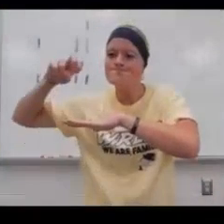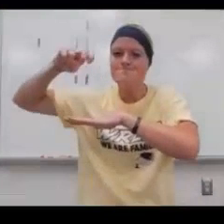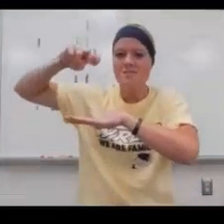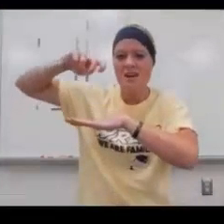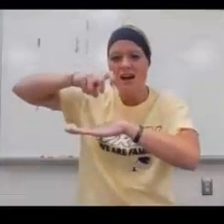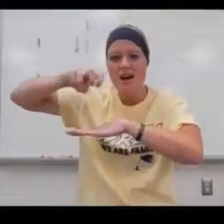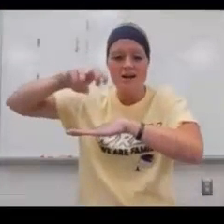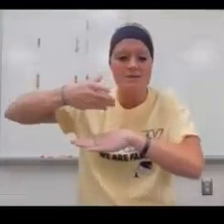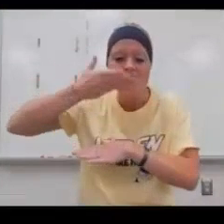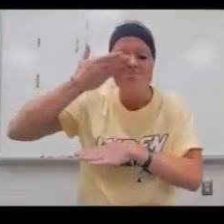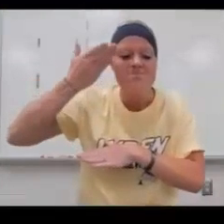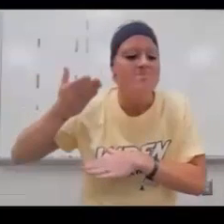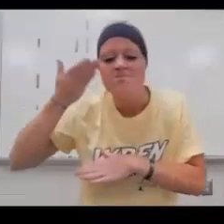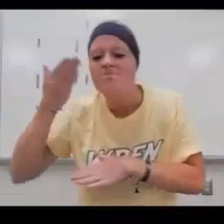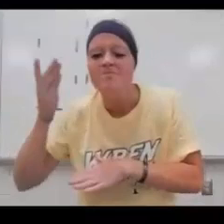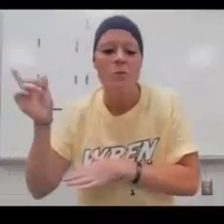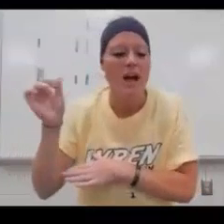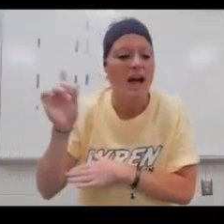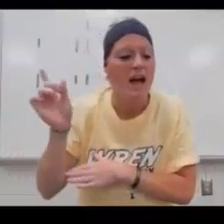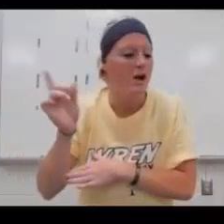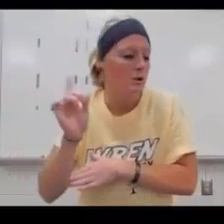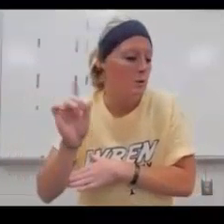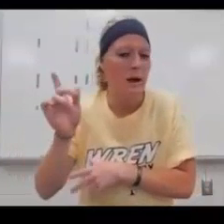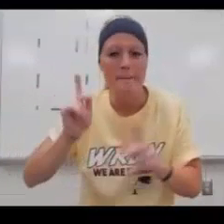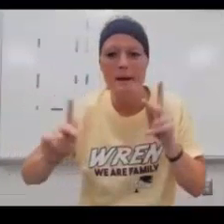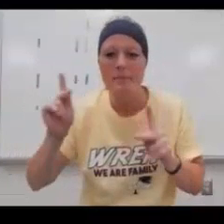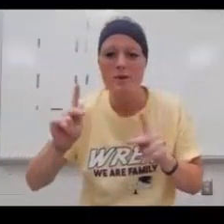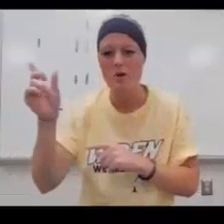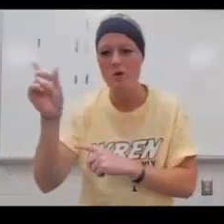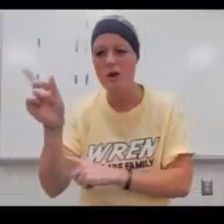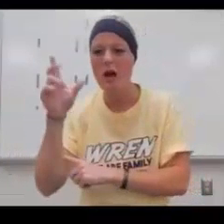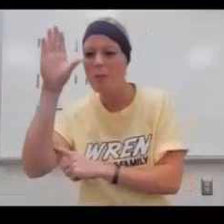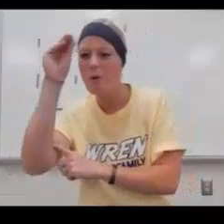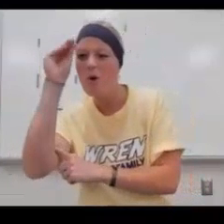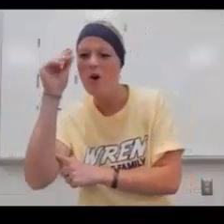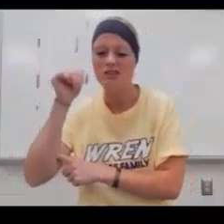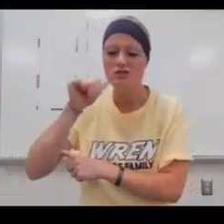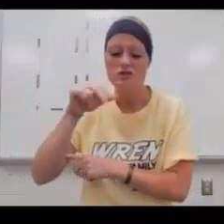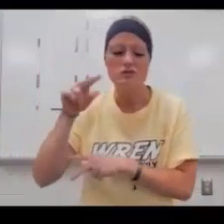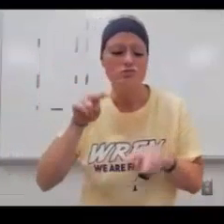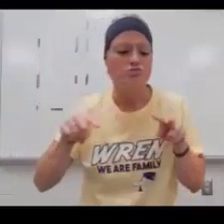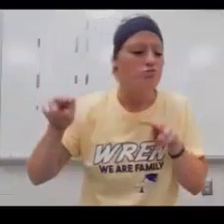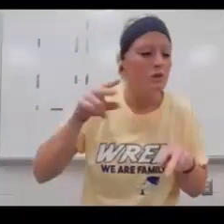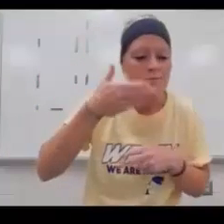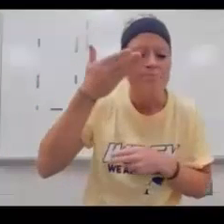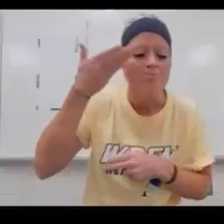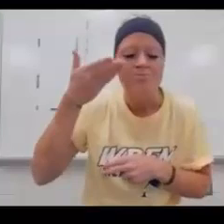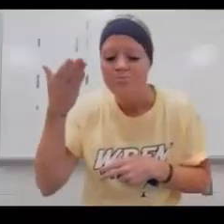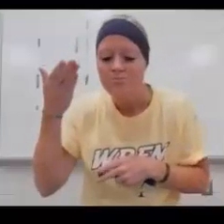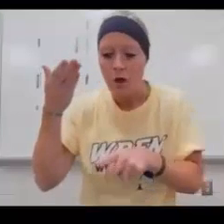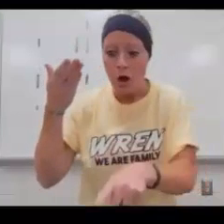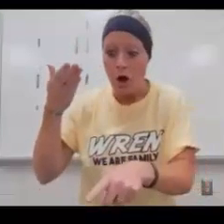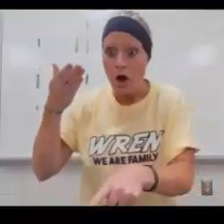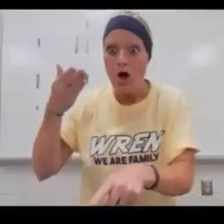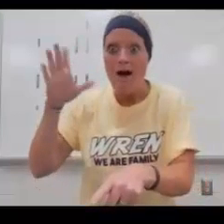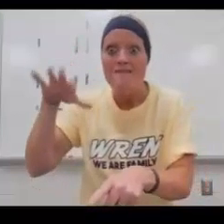did the dogs do? They climbed over the pile of rubble, and they smelt, where are the people? Where are the boys? Where are